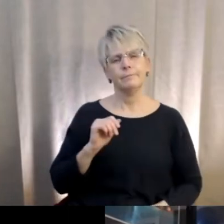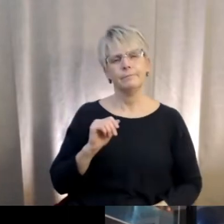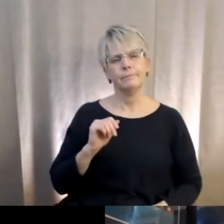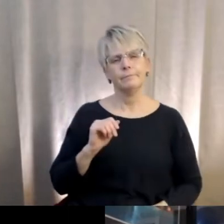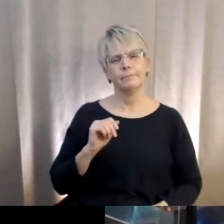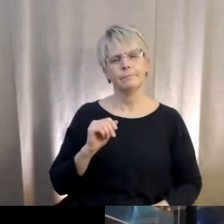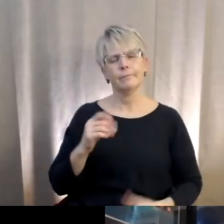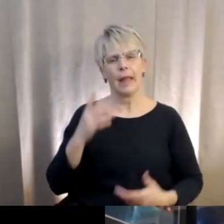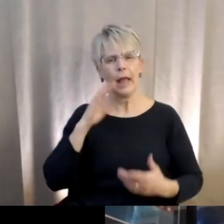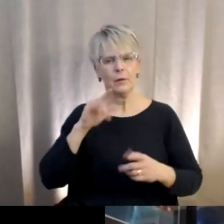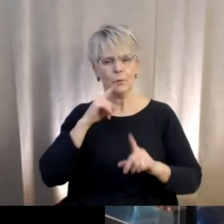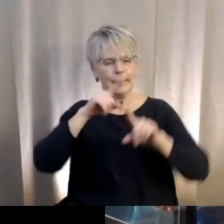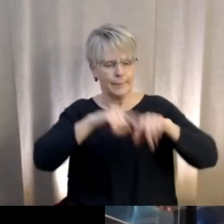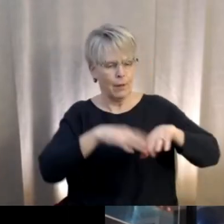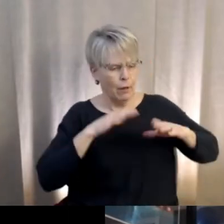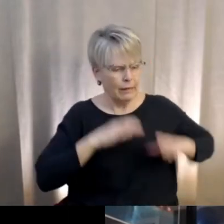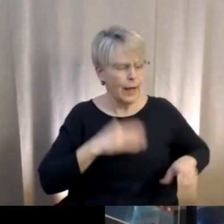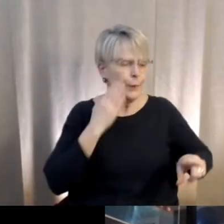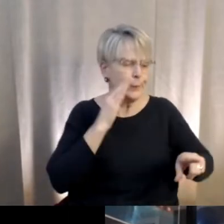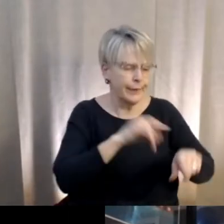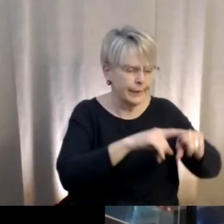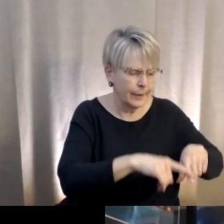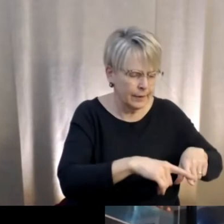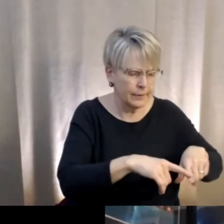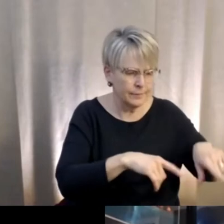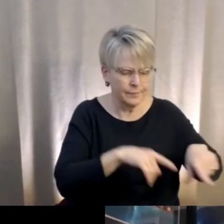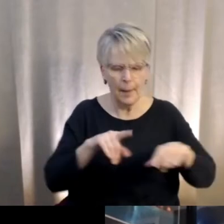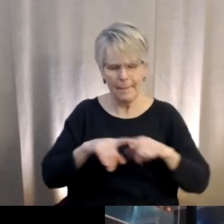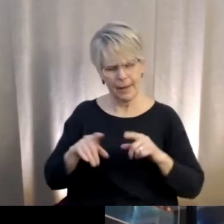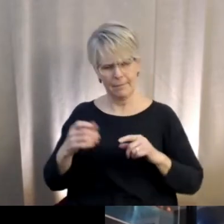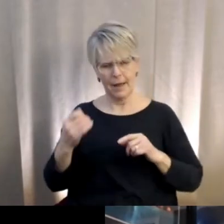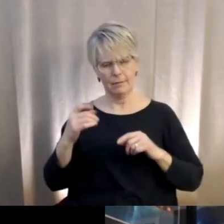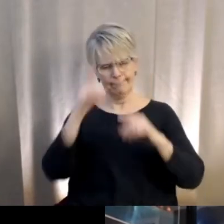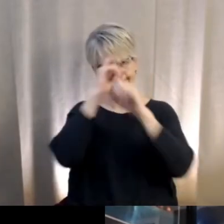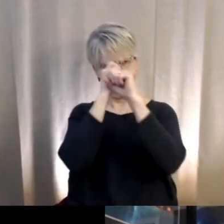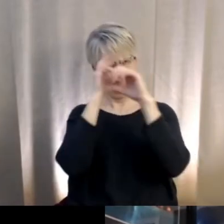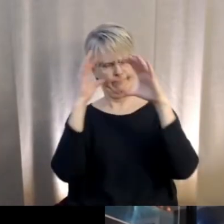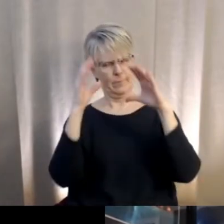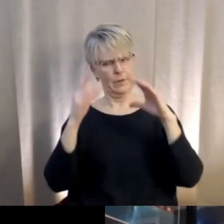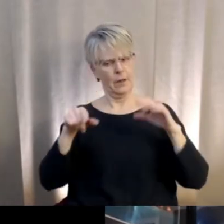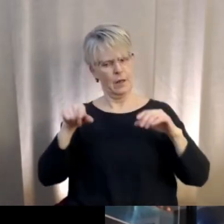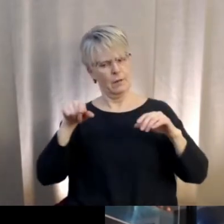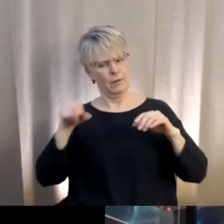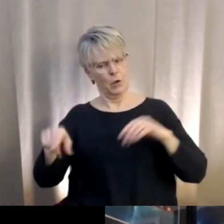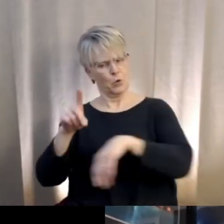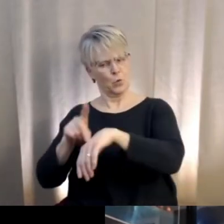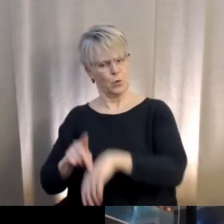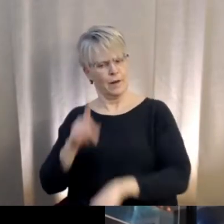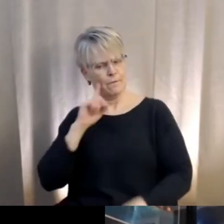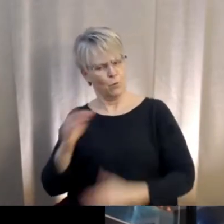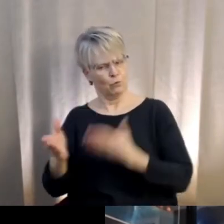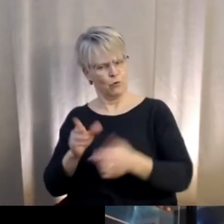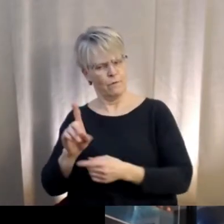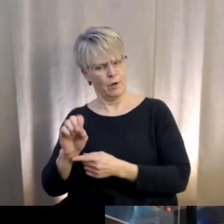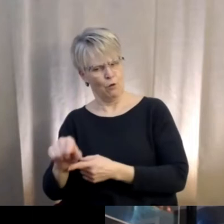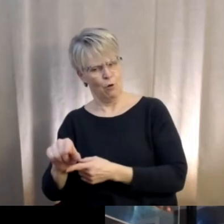I know it's down to the client, right, and the handler, but what are some typical tasks that a service dog